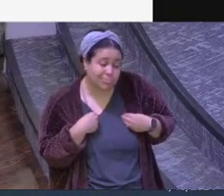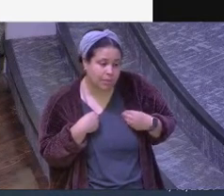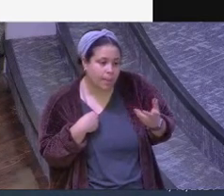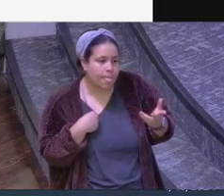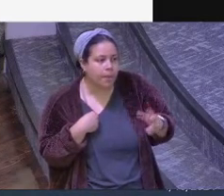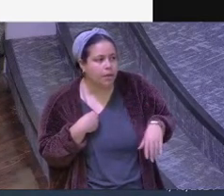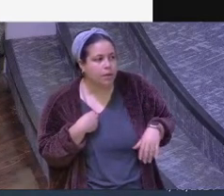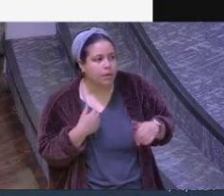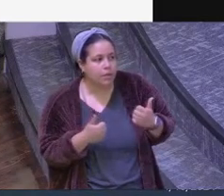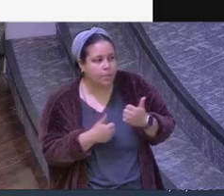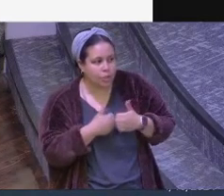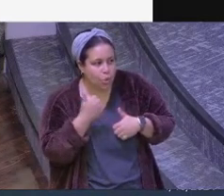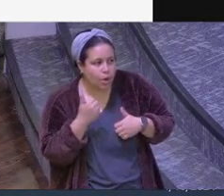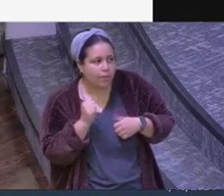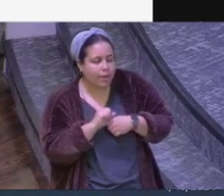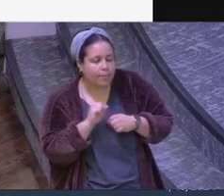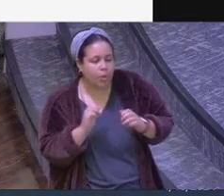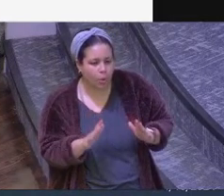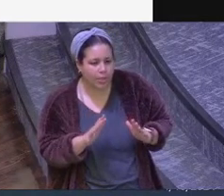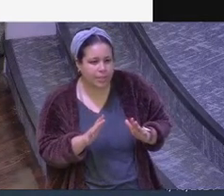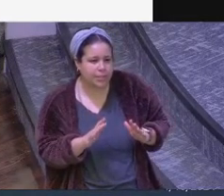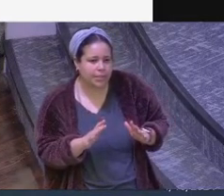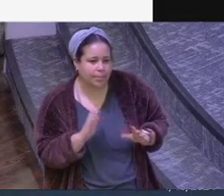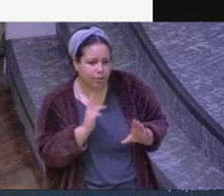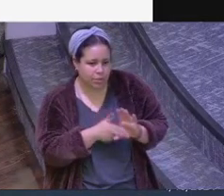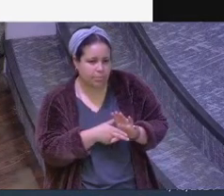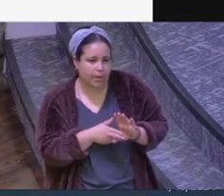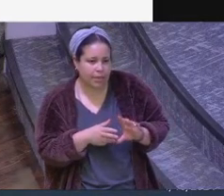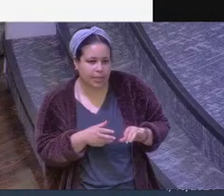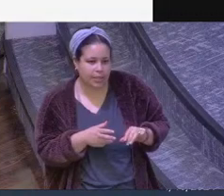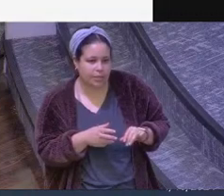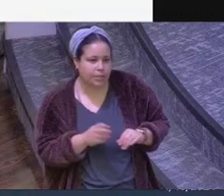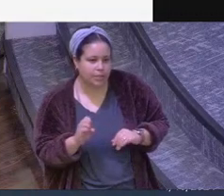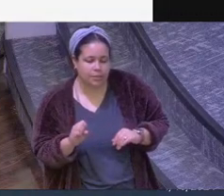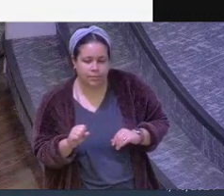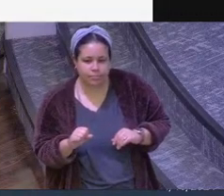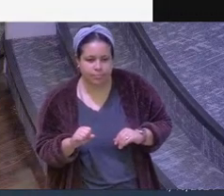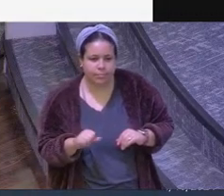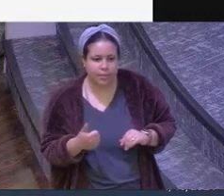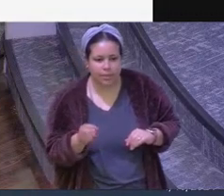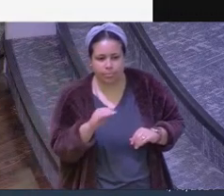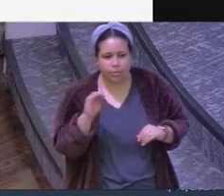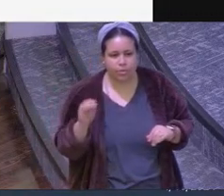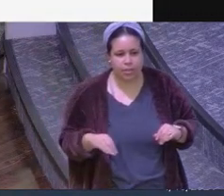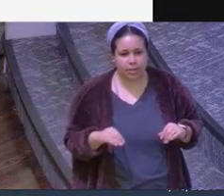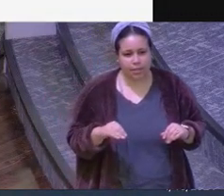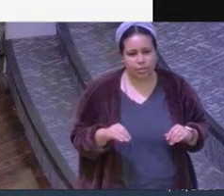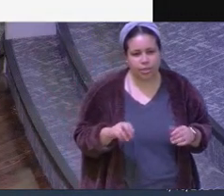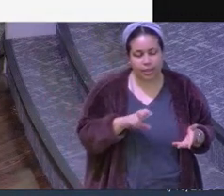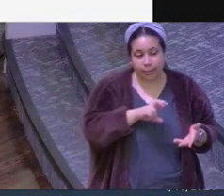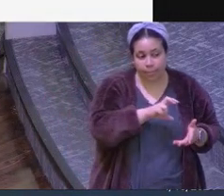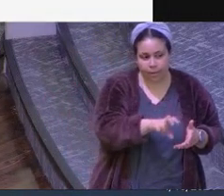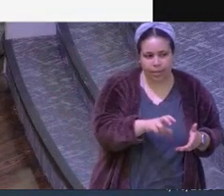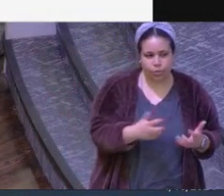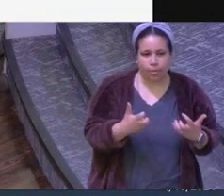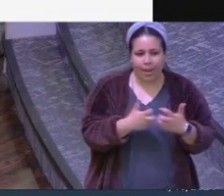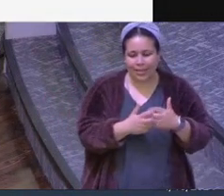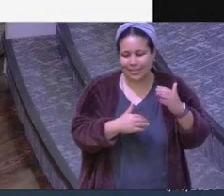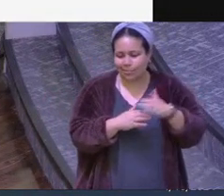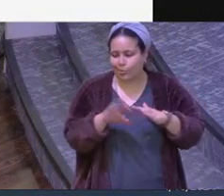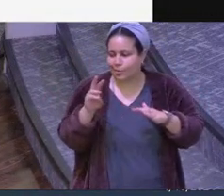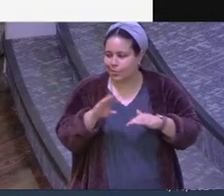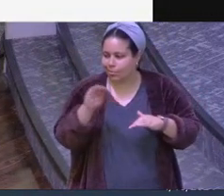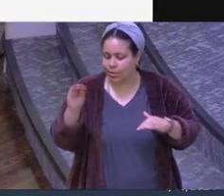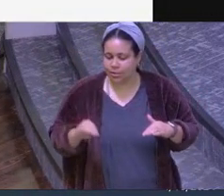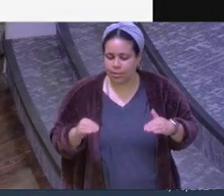have the majority of our employees are actually participating in that. So any percentage they put in, we're matching up to 6%. So the